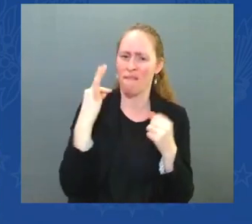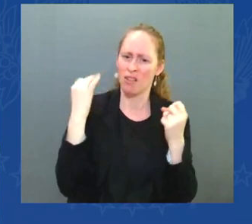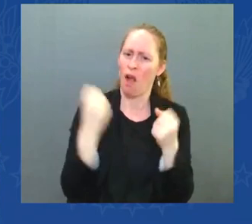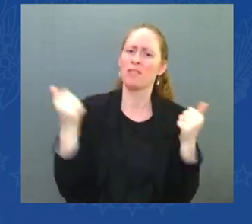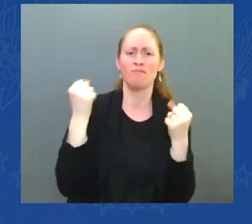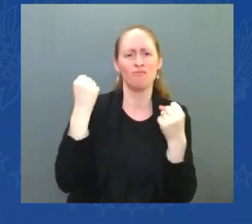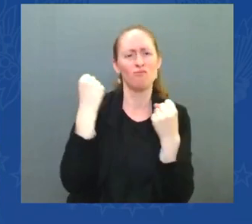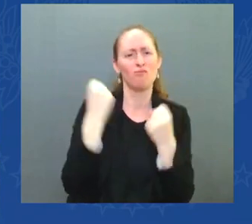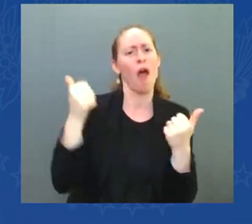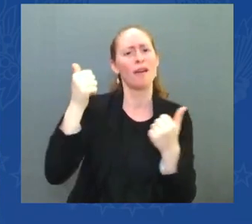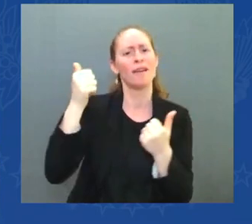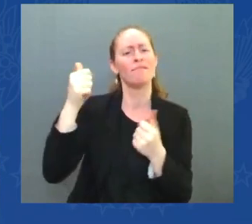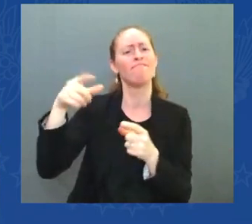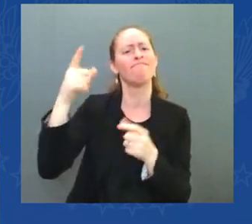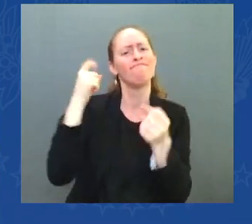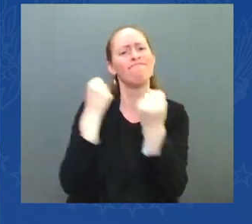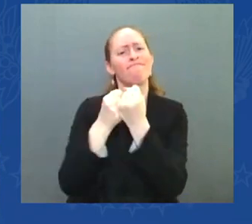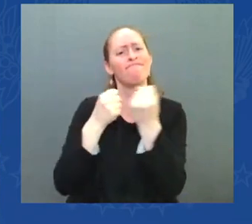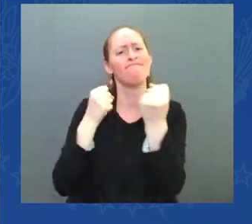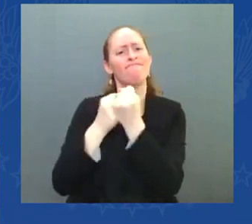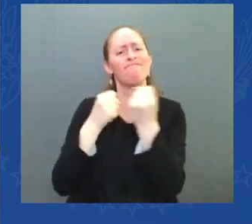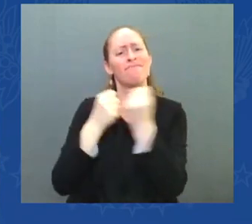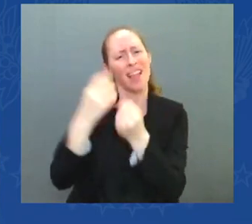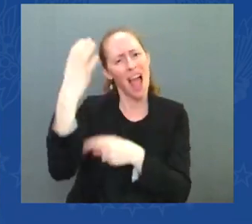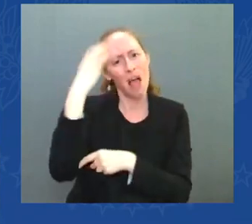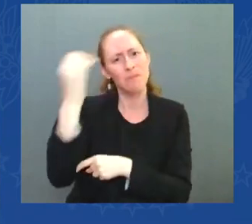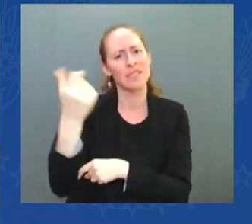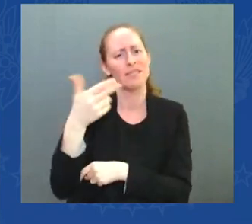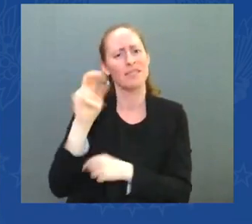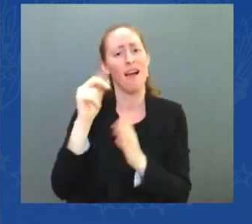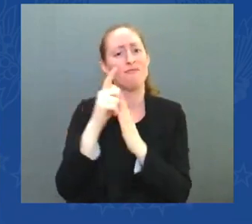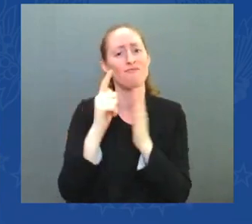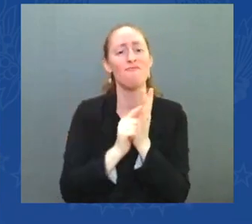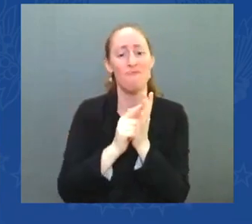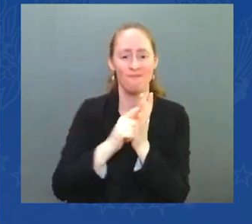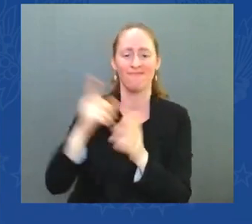office, President Joe Biden.